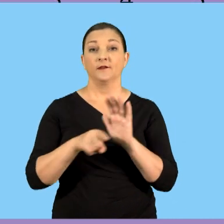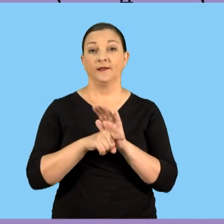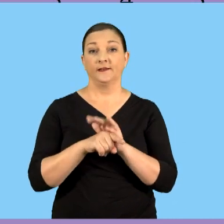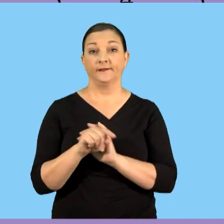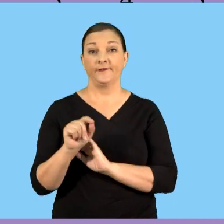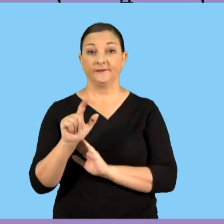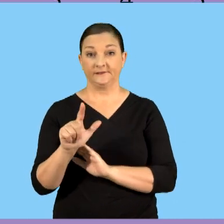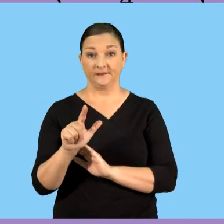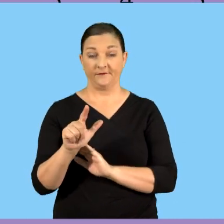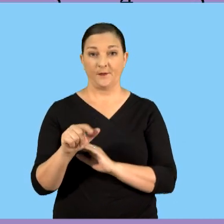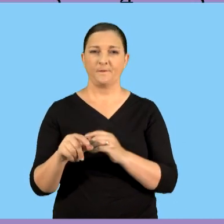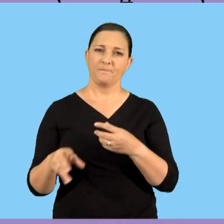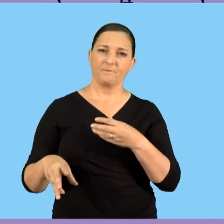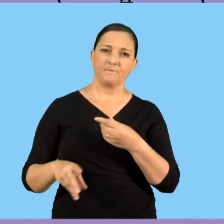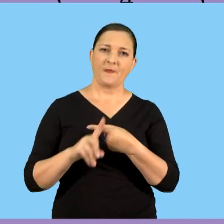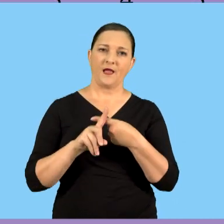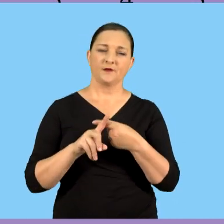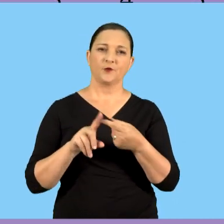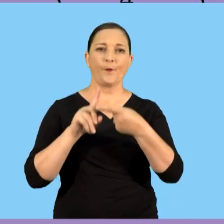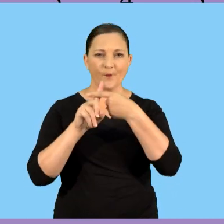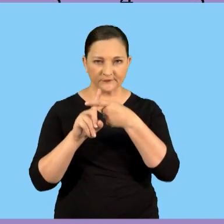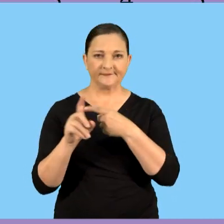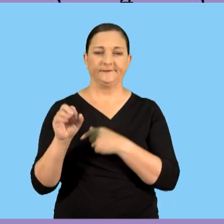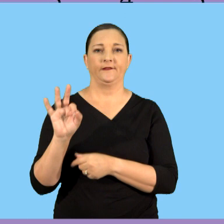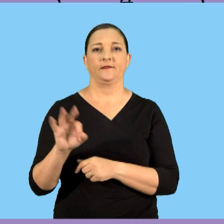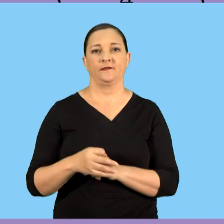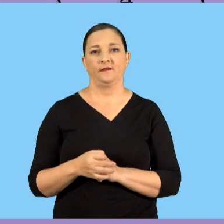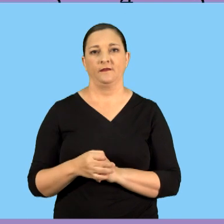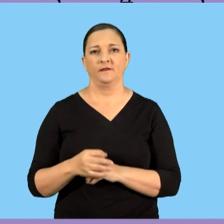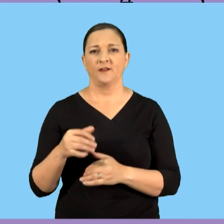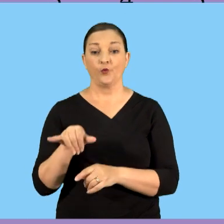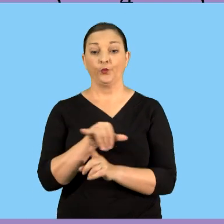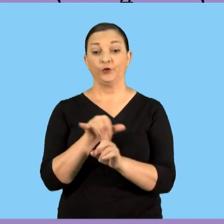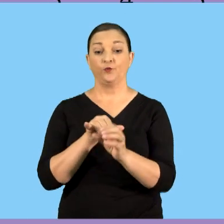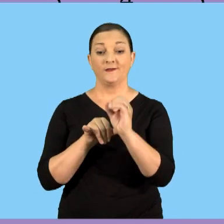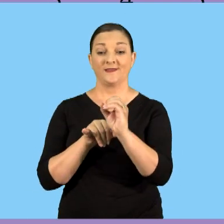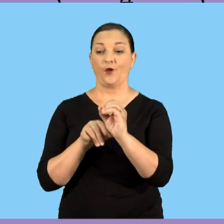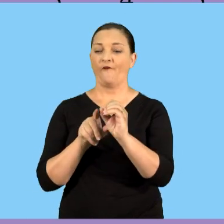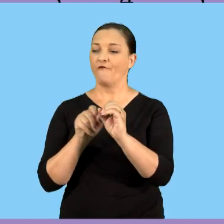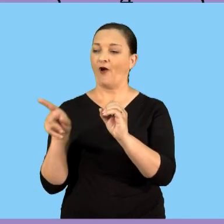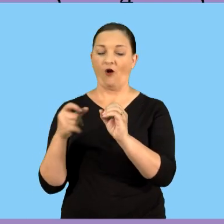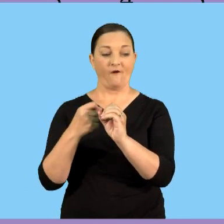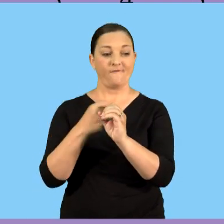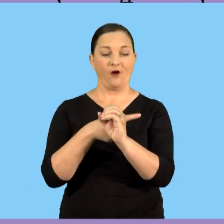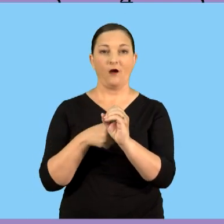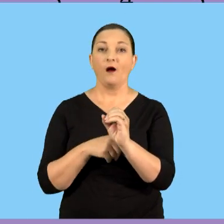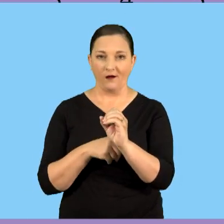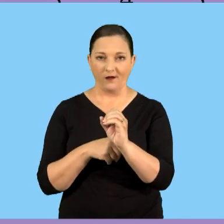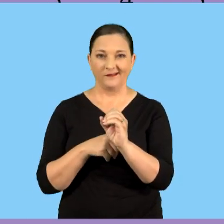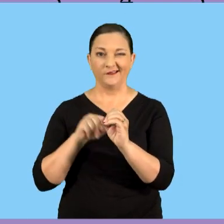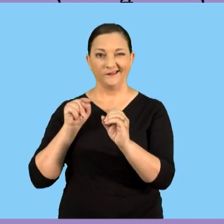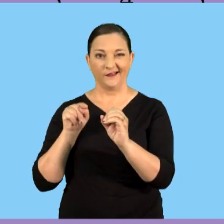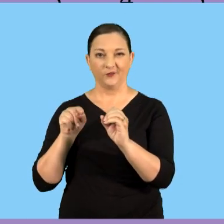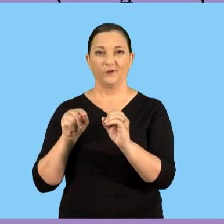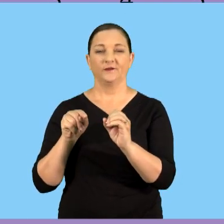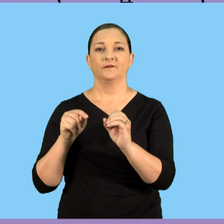7 plus a positive 3. Our answer is going to take the sign of the one that is furthest from the 0, and that is